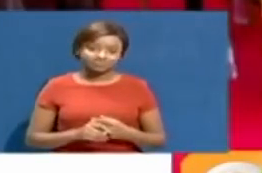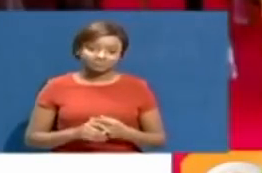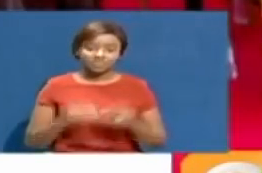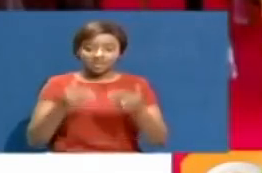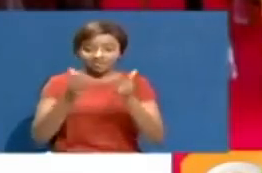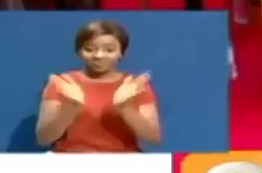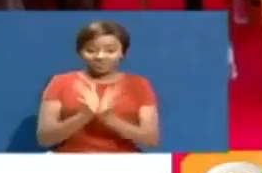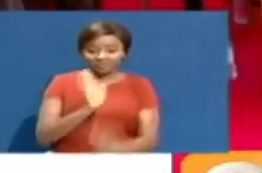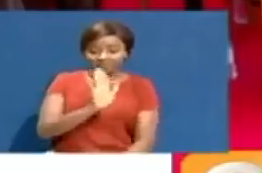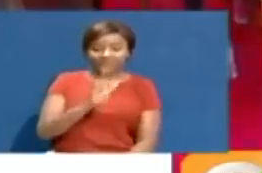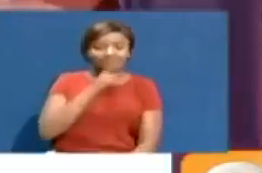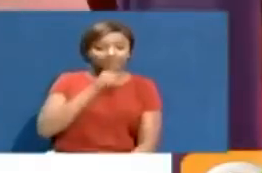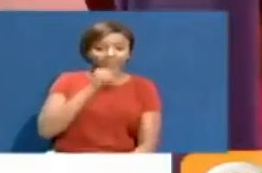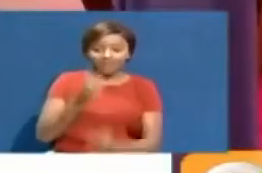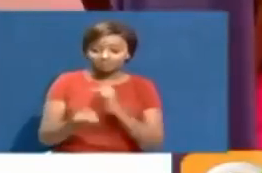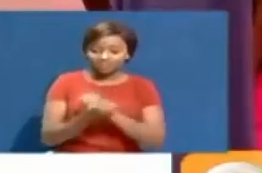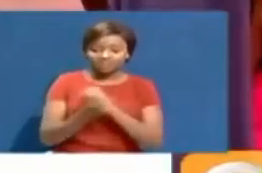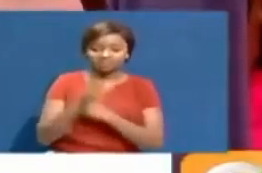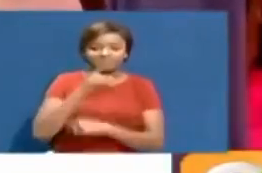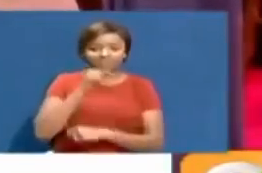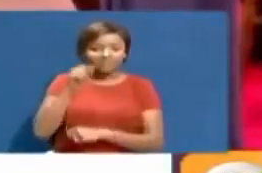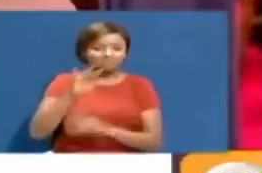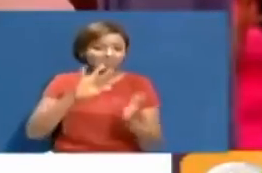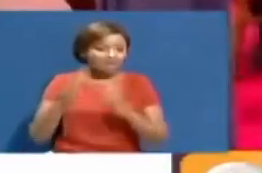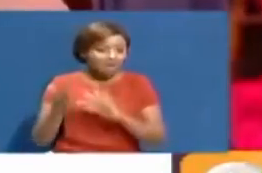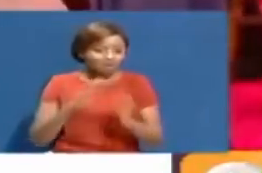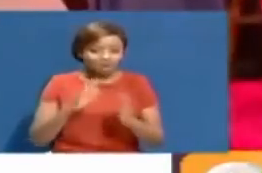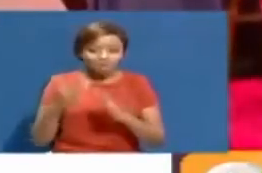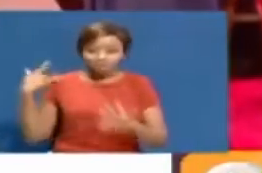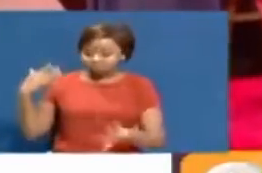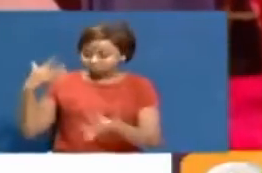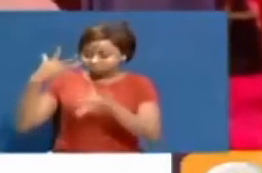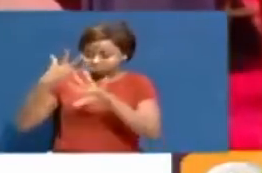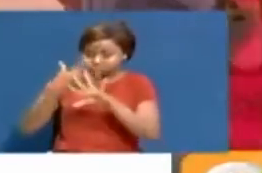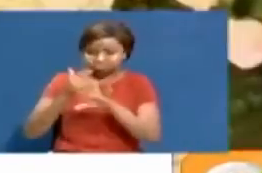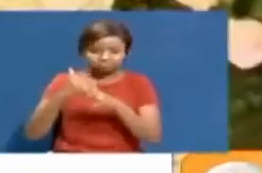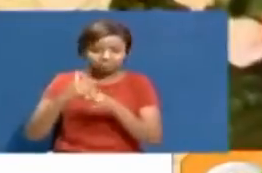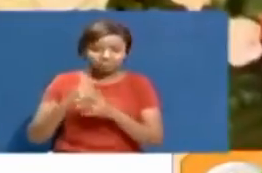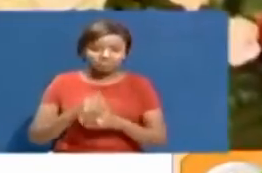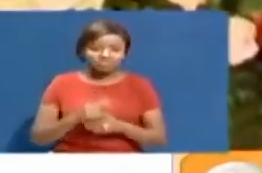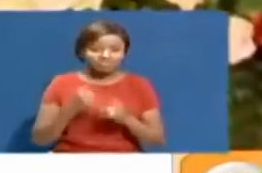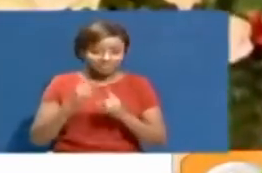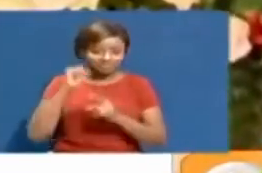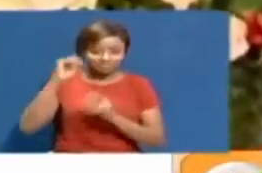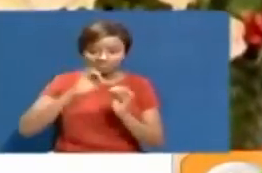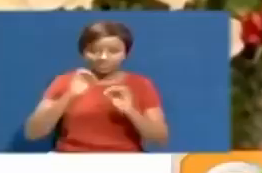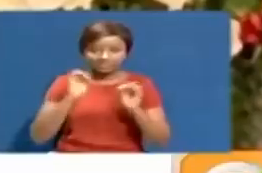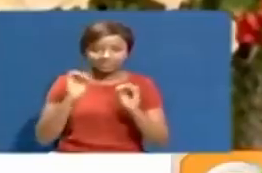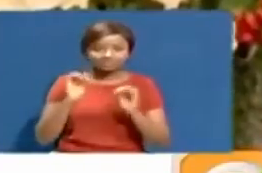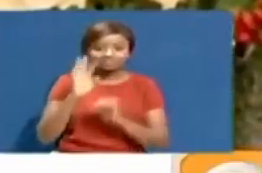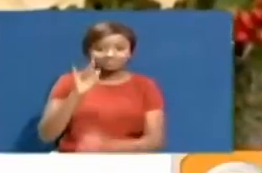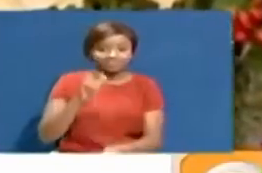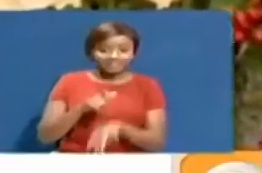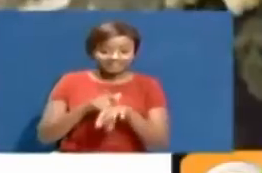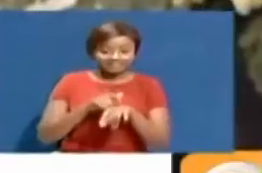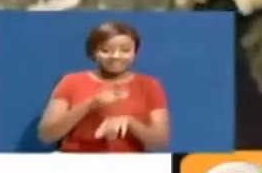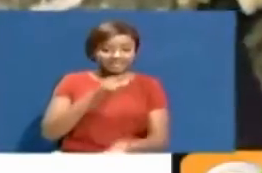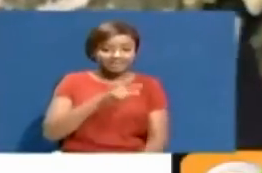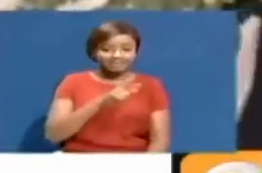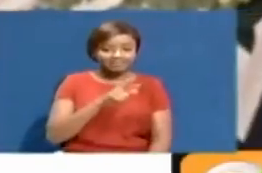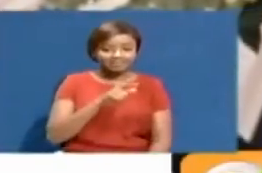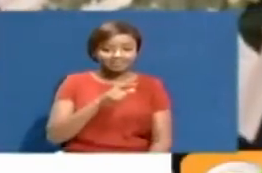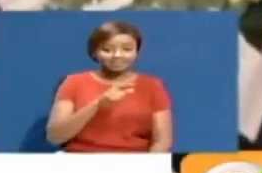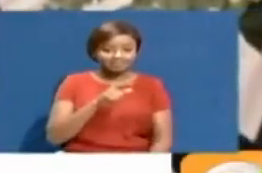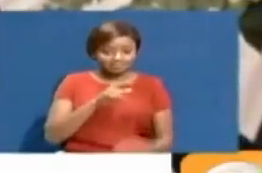Familia ya Nyachae ilieleza kumbukumbu iliyofichua maisha yake nje ya siasa. When we say